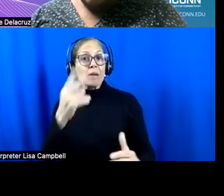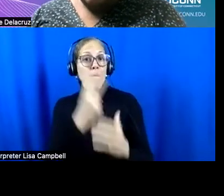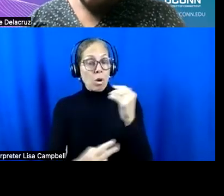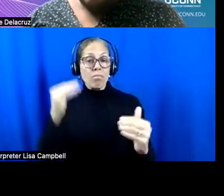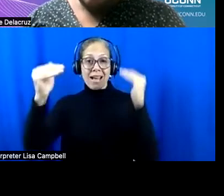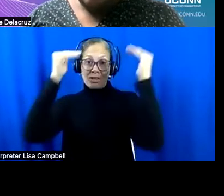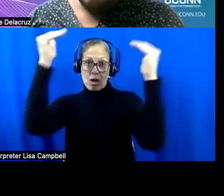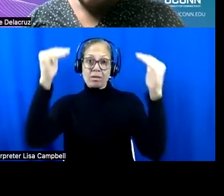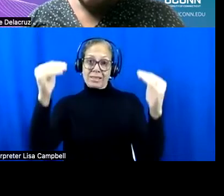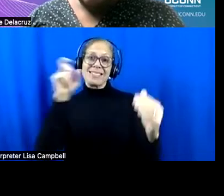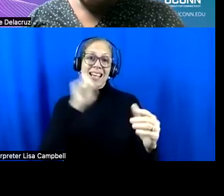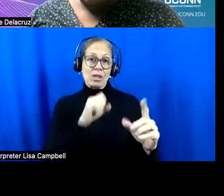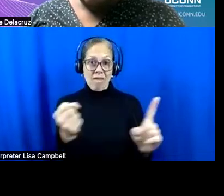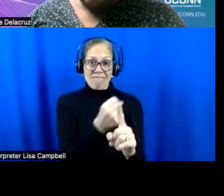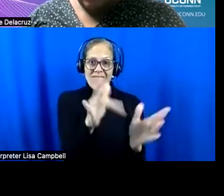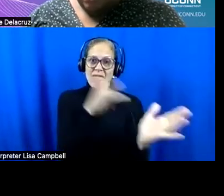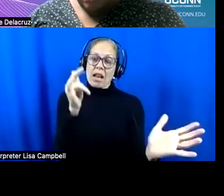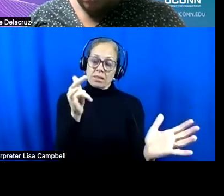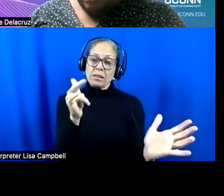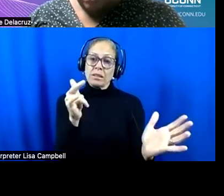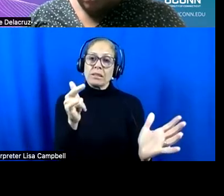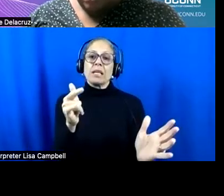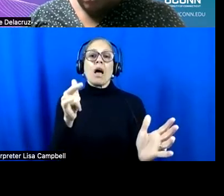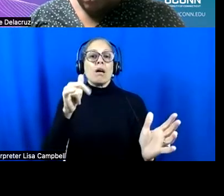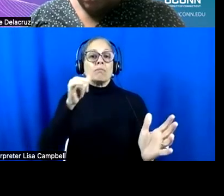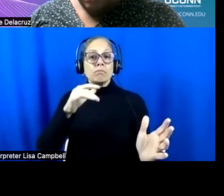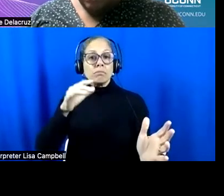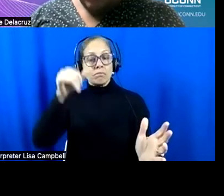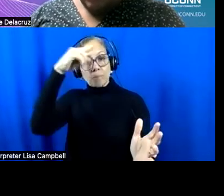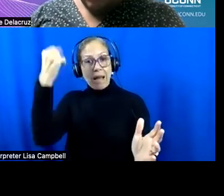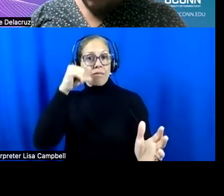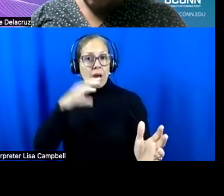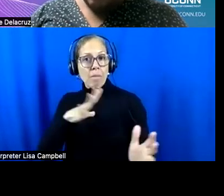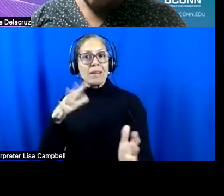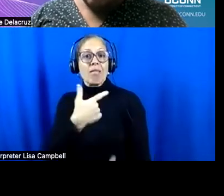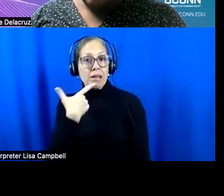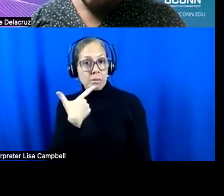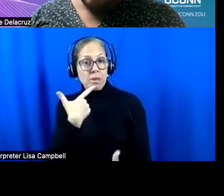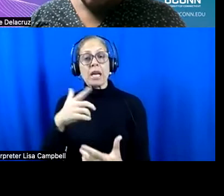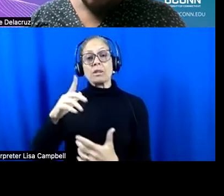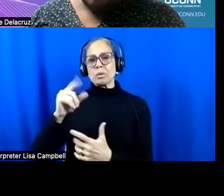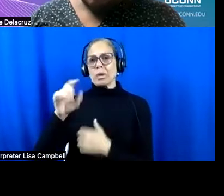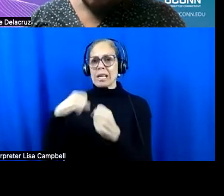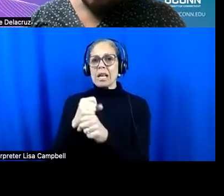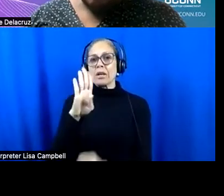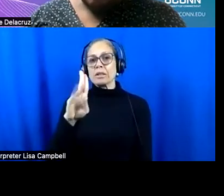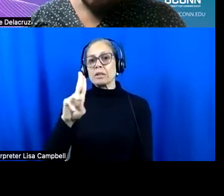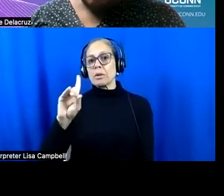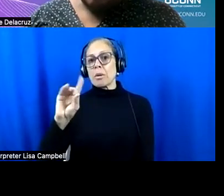violence, a Black feminist, lesbian, and 20-year Buddhist practitioner committed to